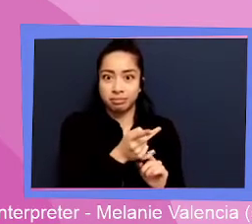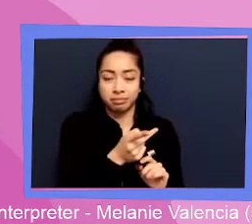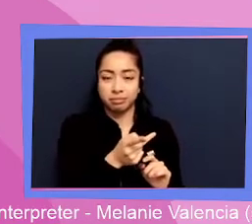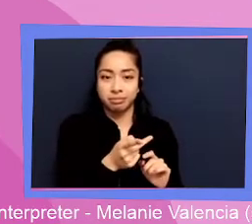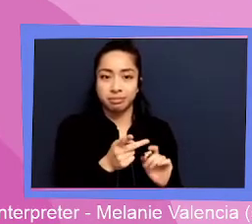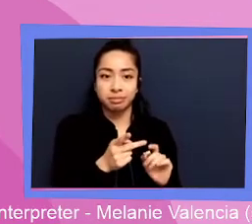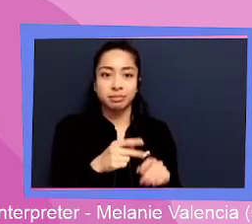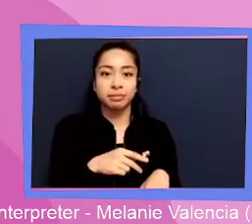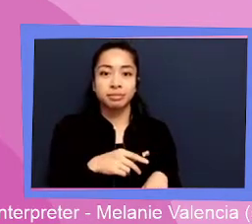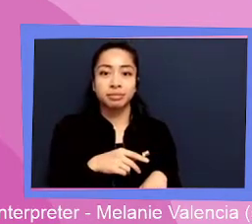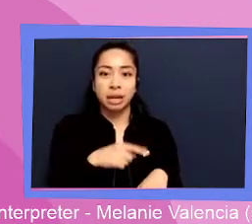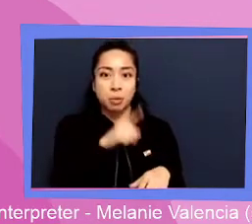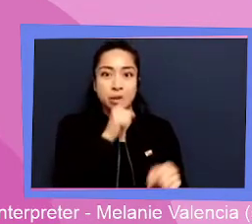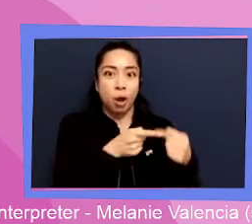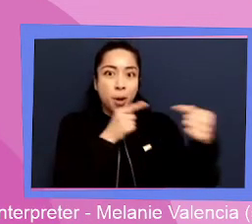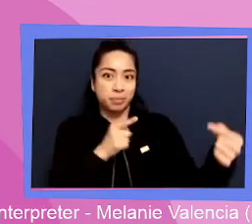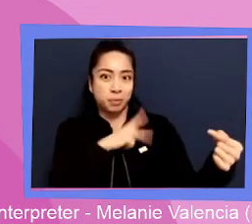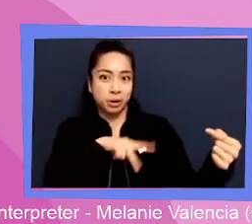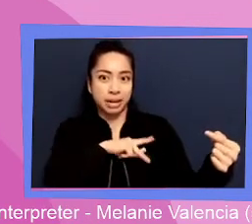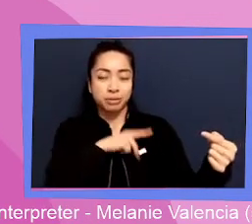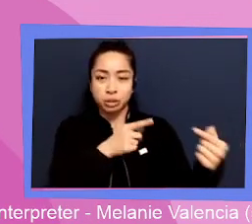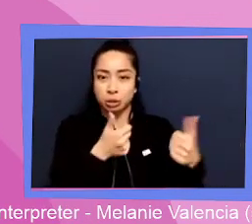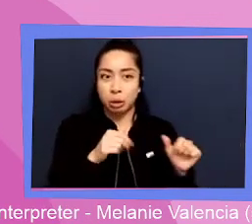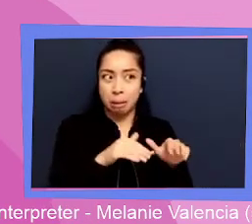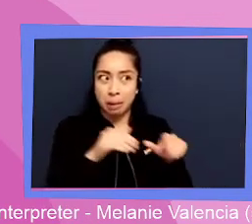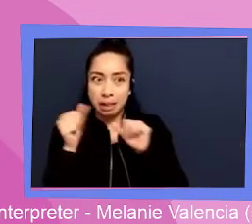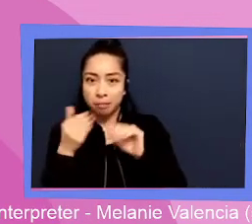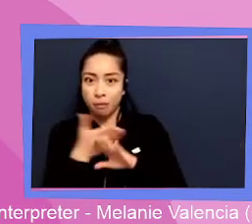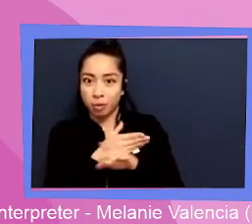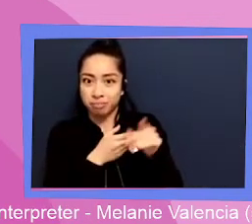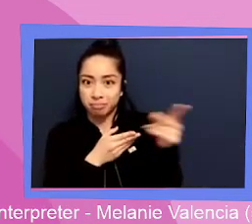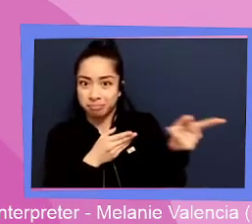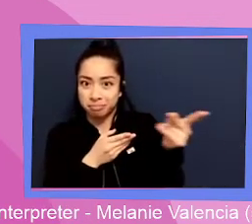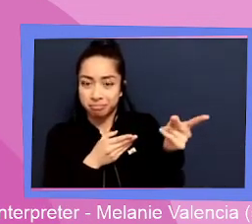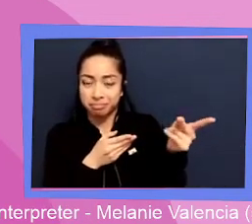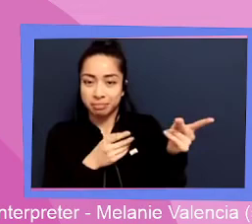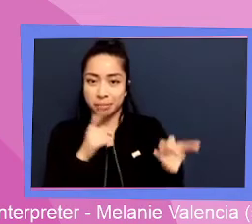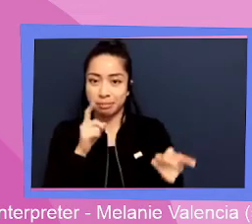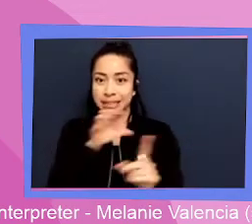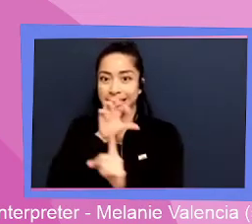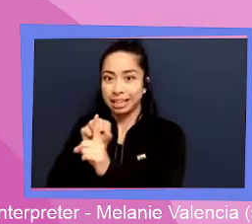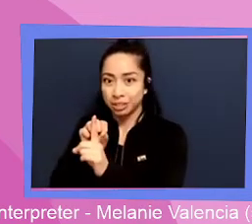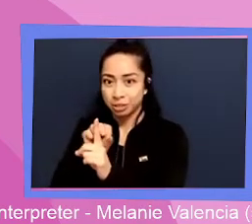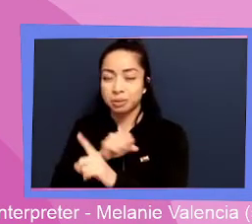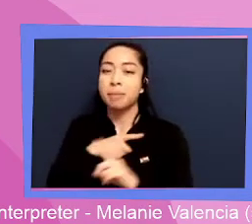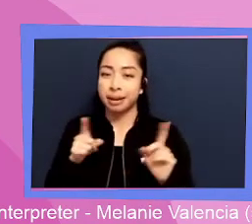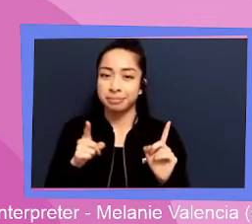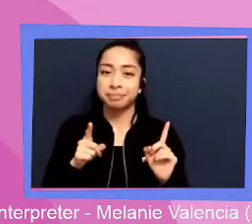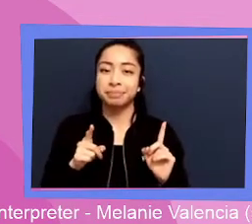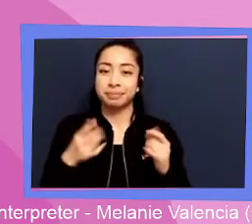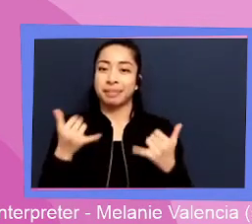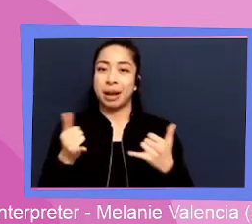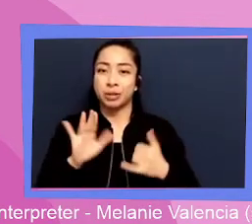so she's trying to escape before they can find out, but they find out, and this is their reaction.